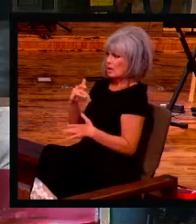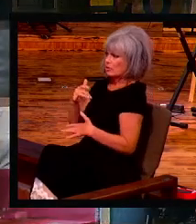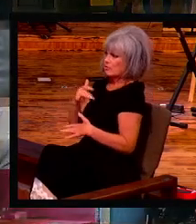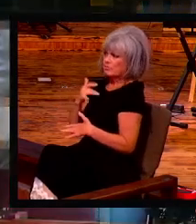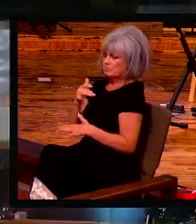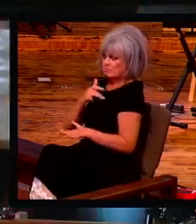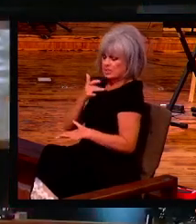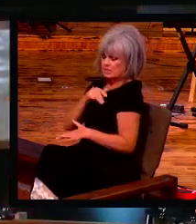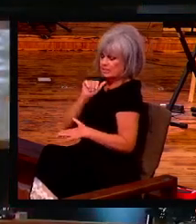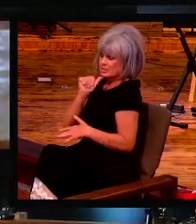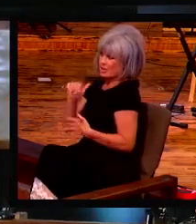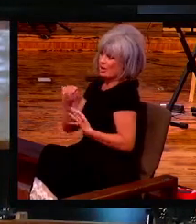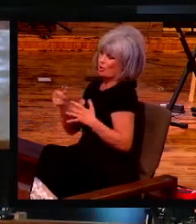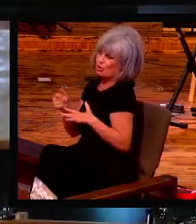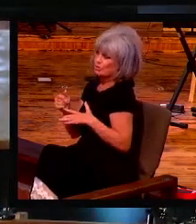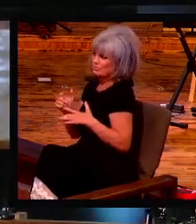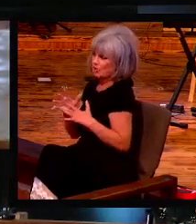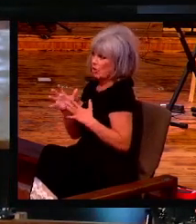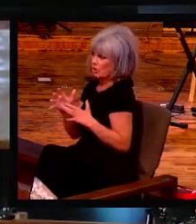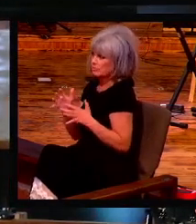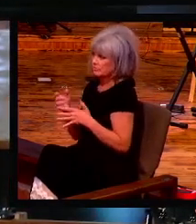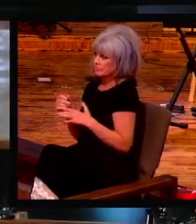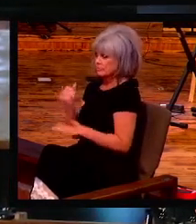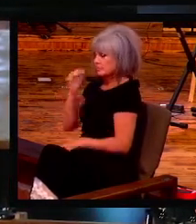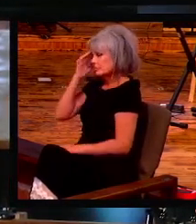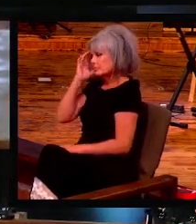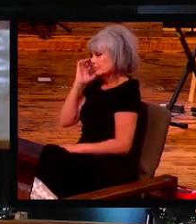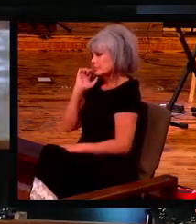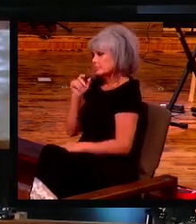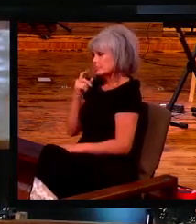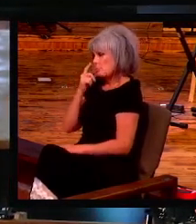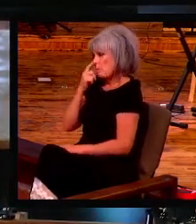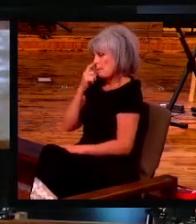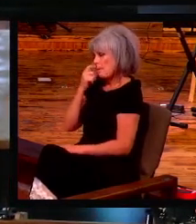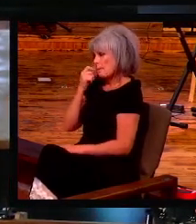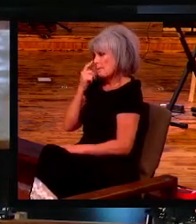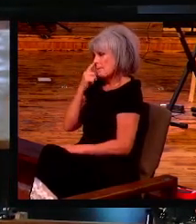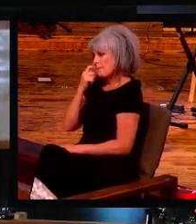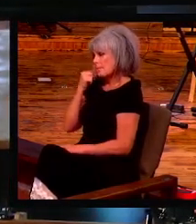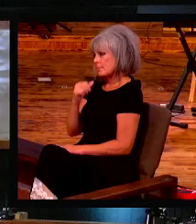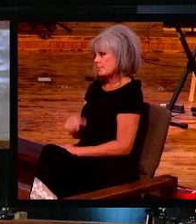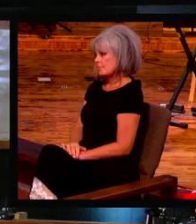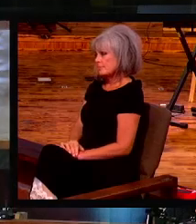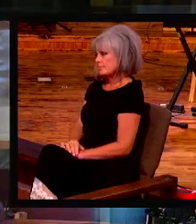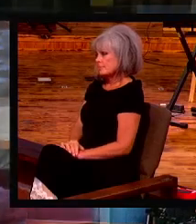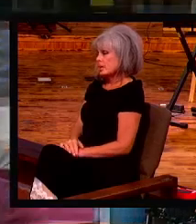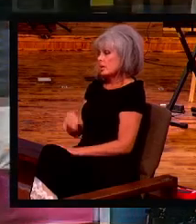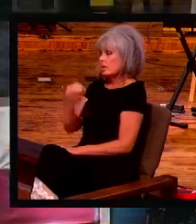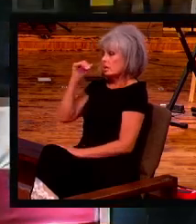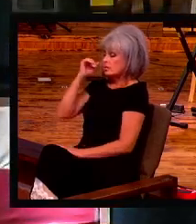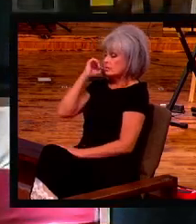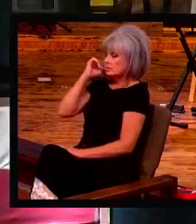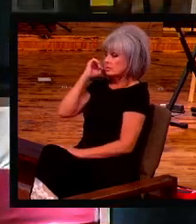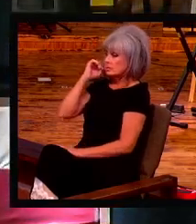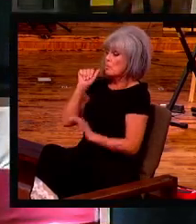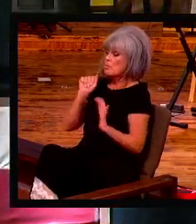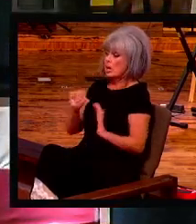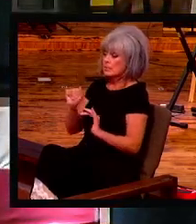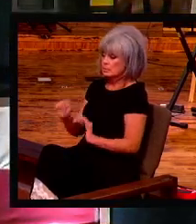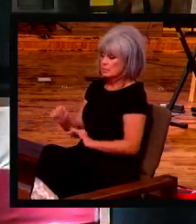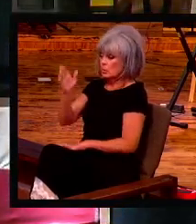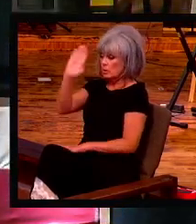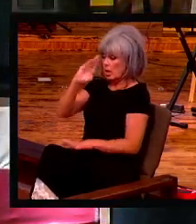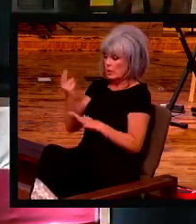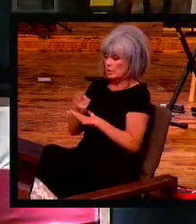hurt as much. Does that make sense? You tracking with me, church? Okay, so is it possible that God used